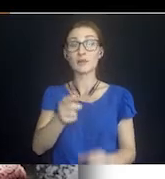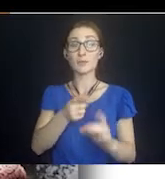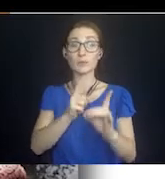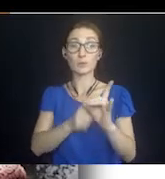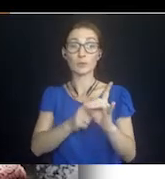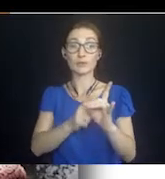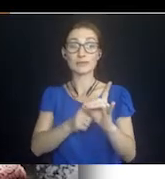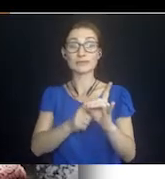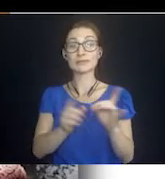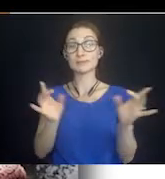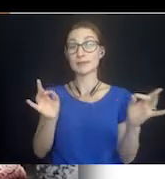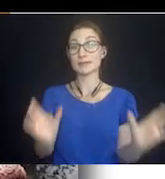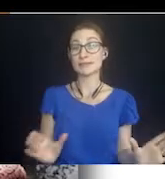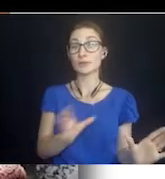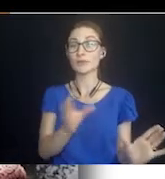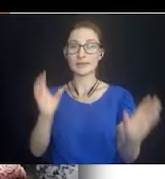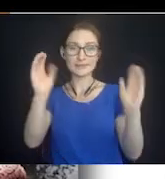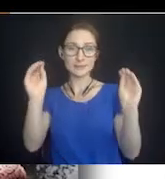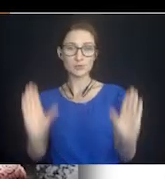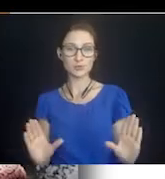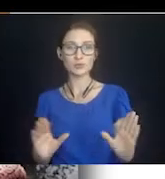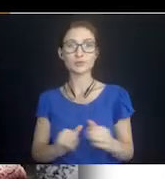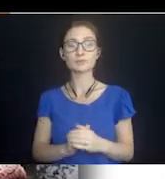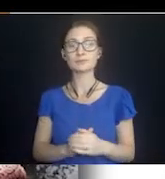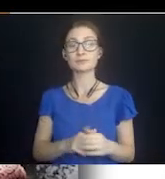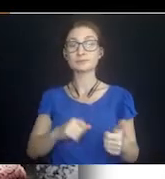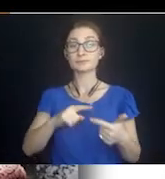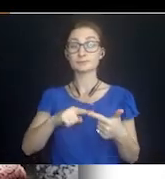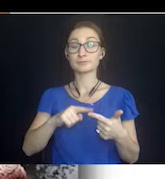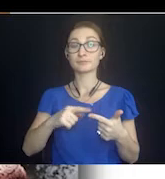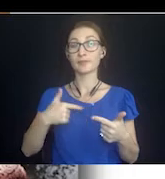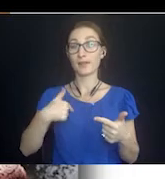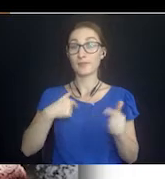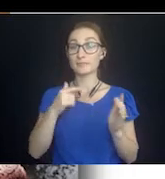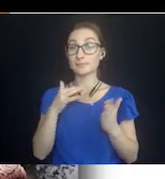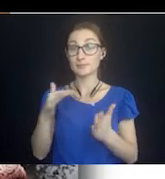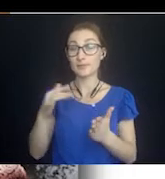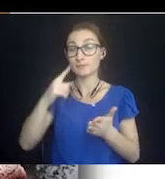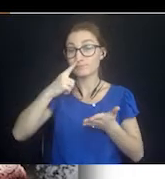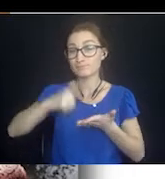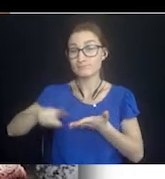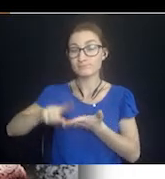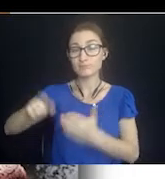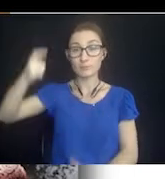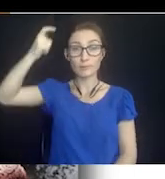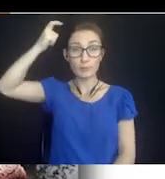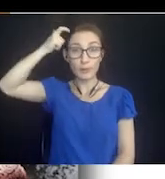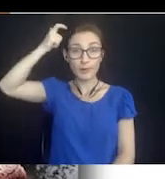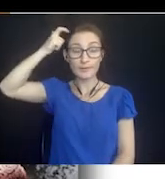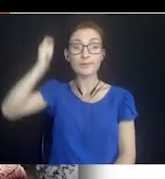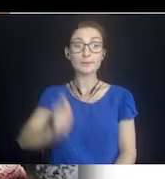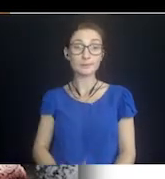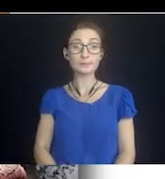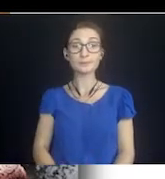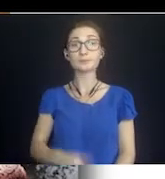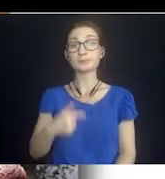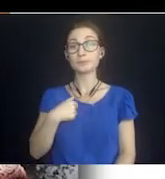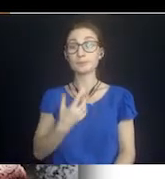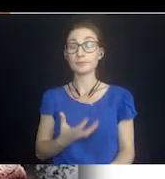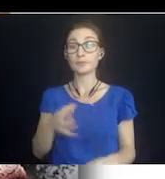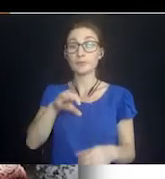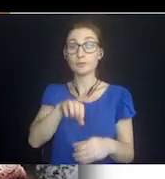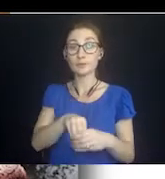a 40-year Zen Buddhist meditator and teacher. I'm also someone who's studied the brain on a separate